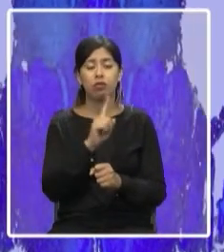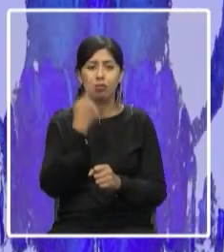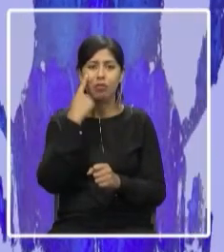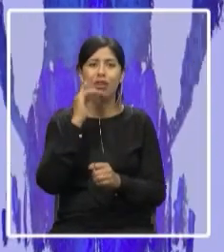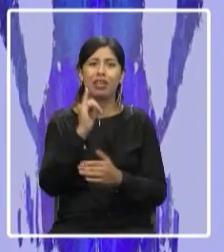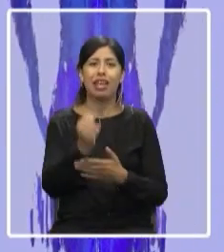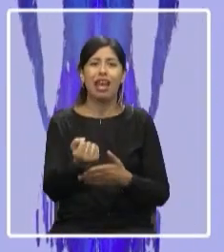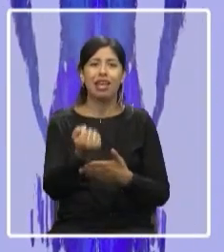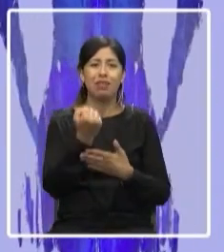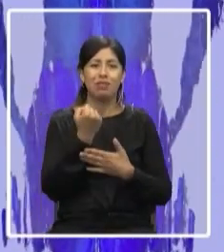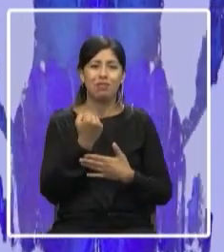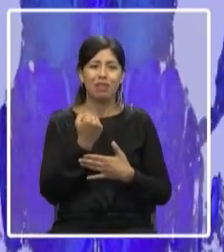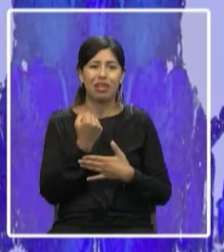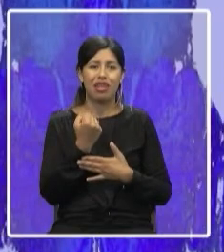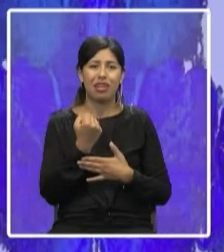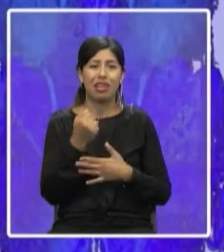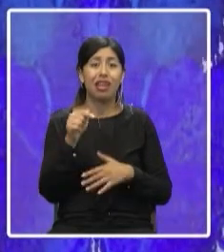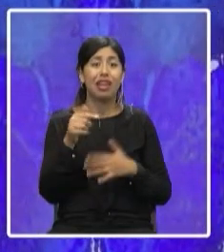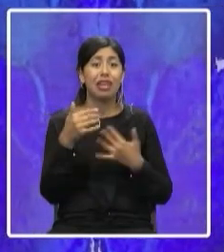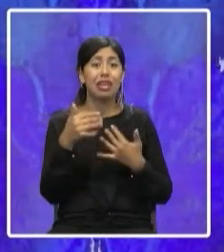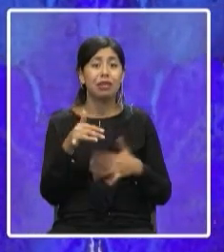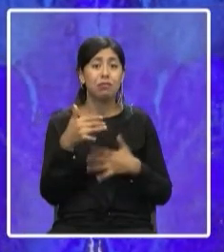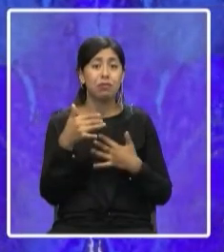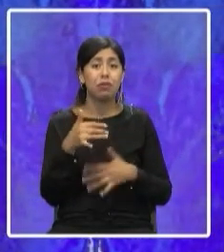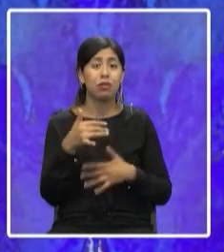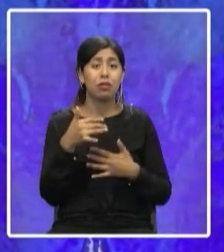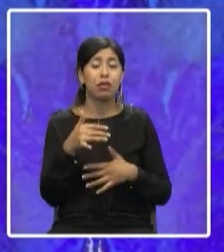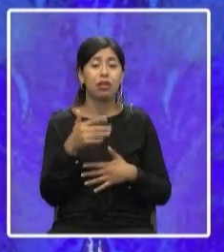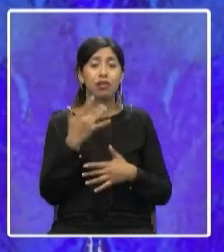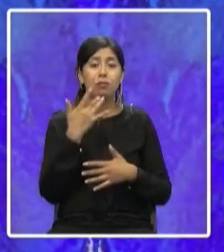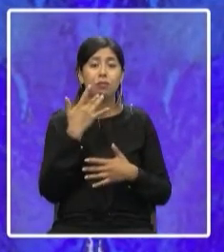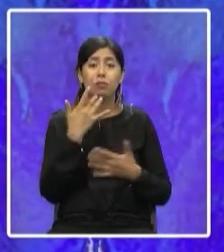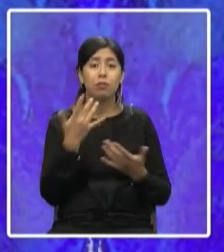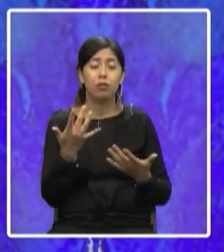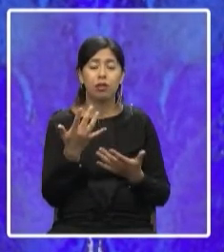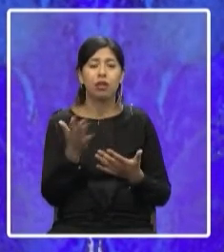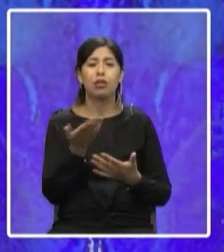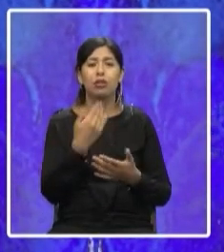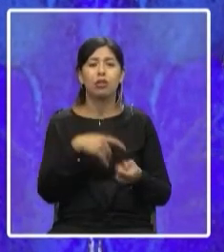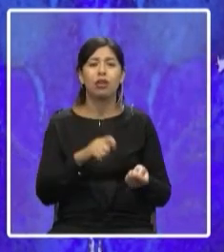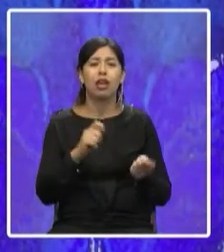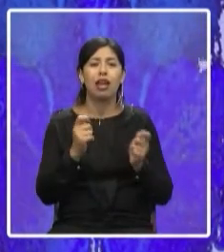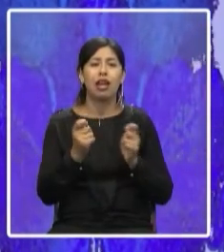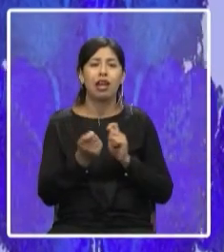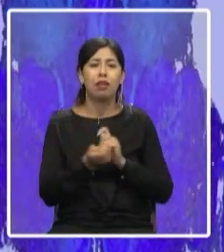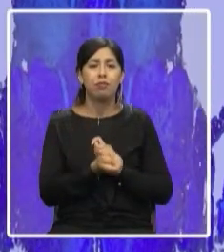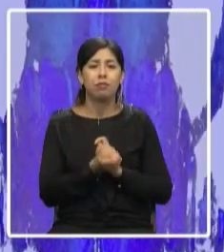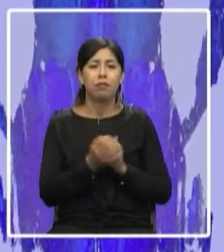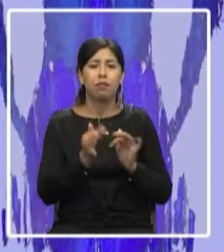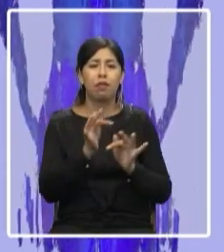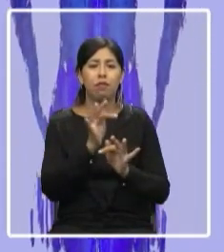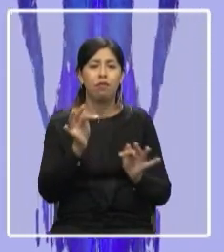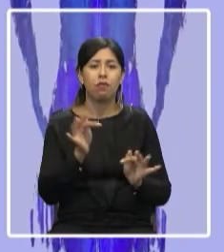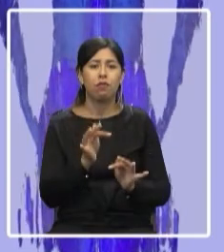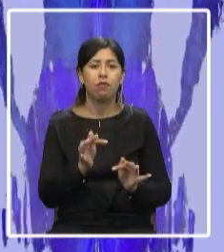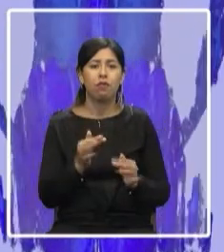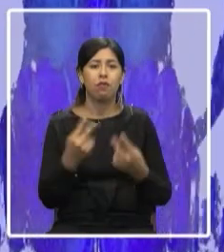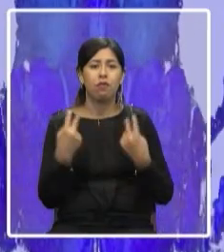going to change the way we travel. When I originally agreed to give this talk, I hoped I would be in Santiago